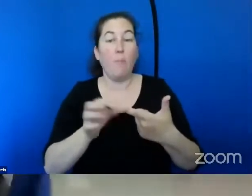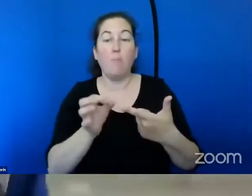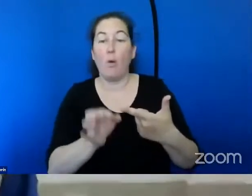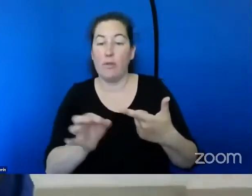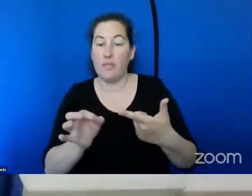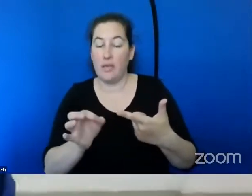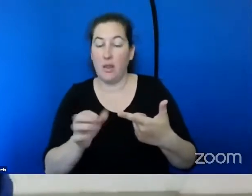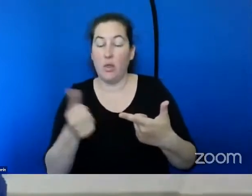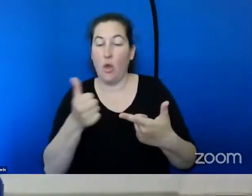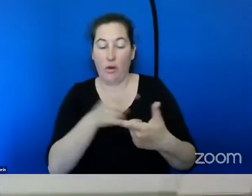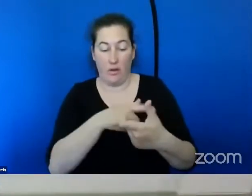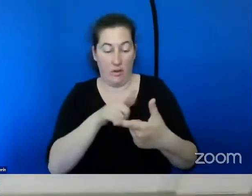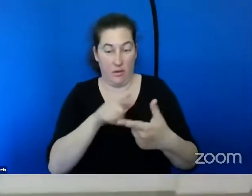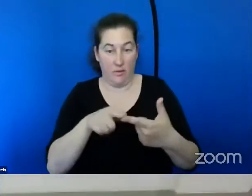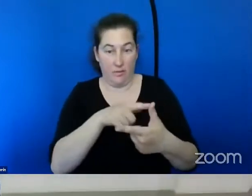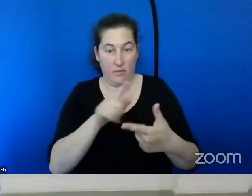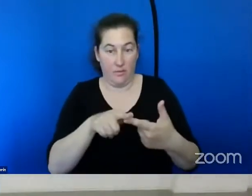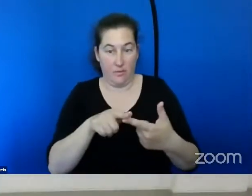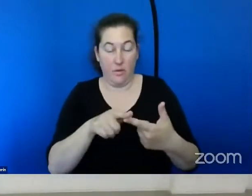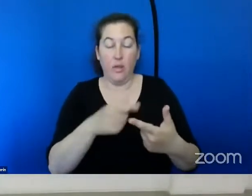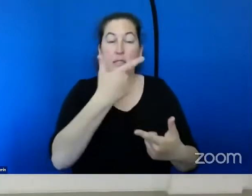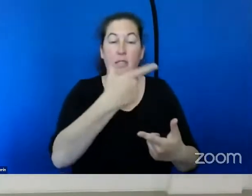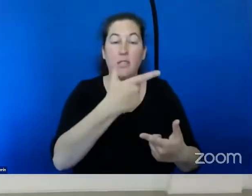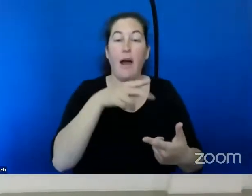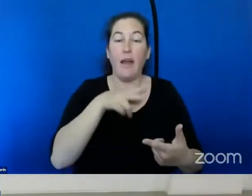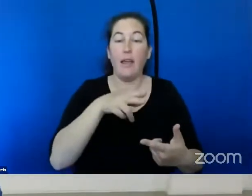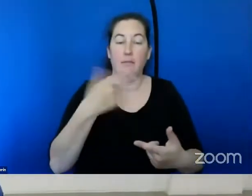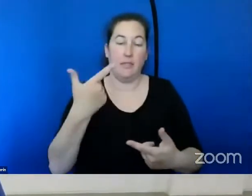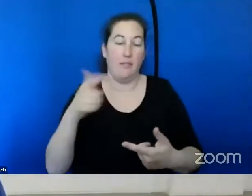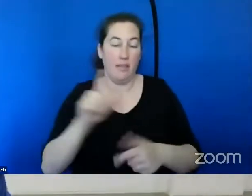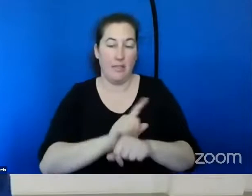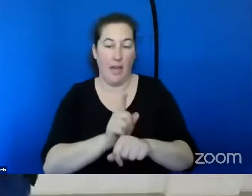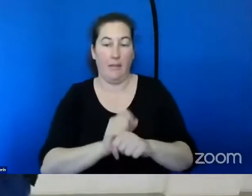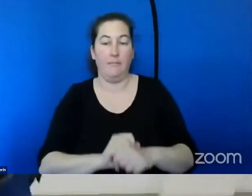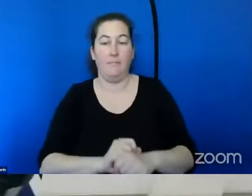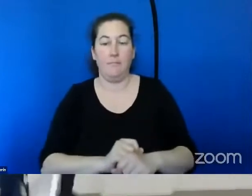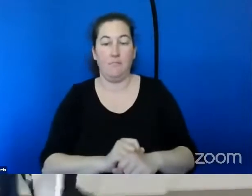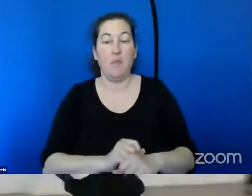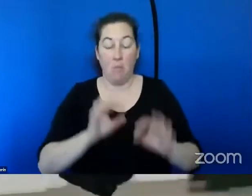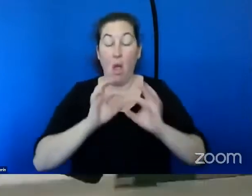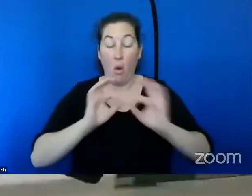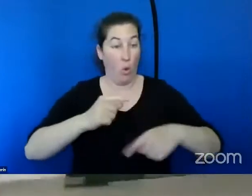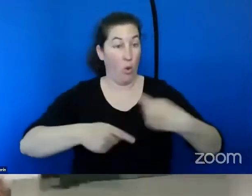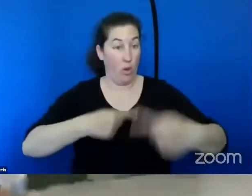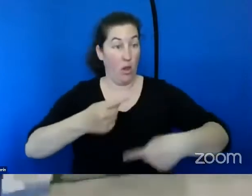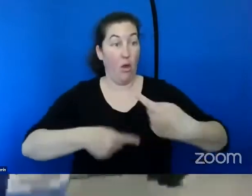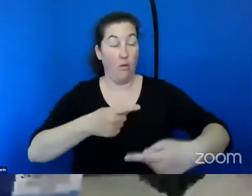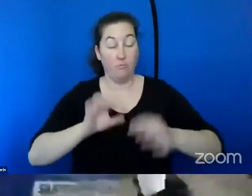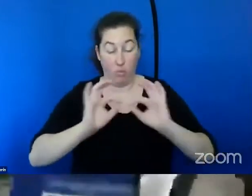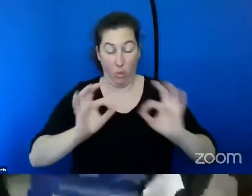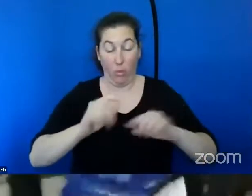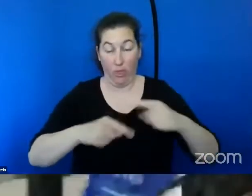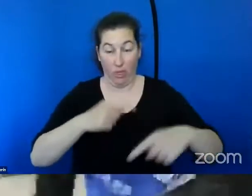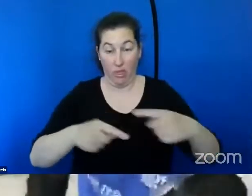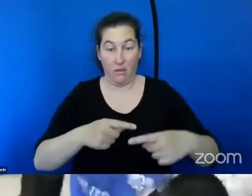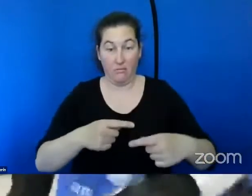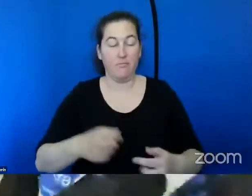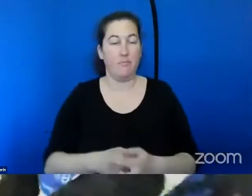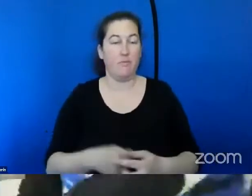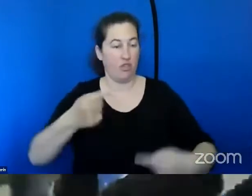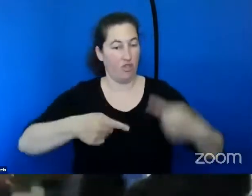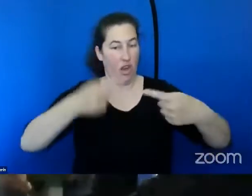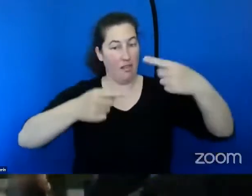USB stick, as if you were in a real-life activity, putting this into your laptop or computer back at home.